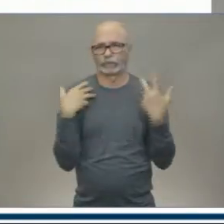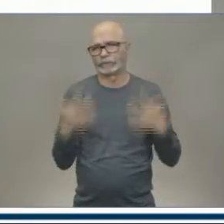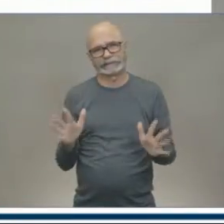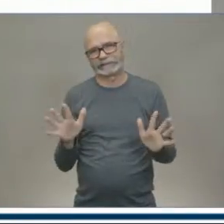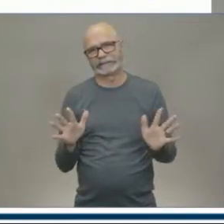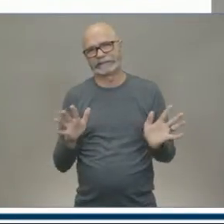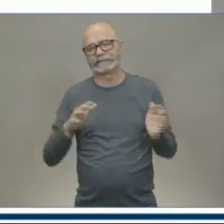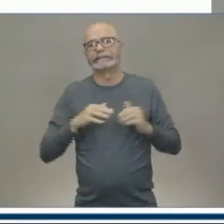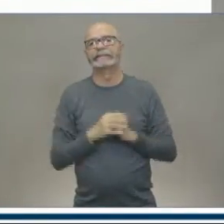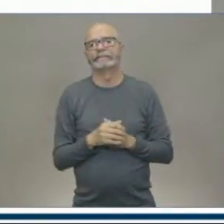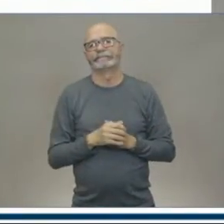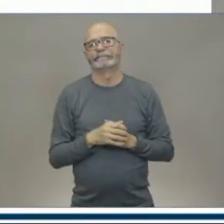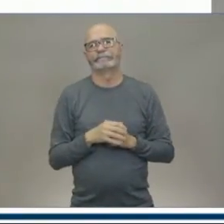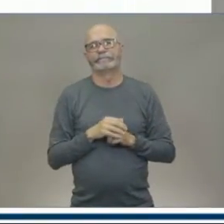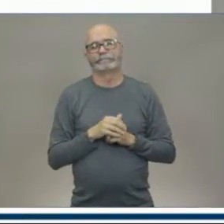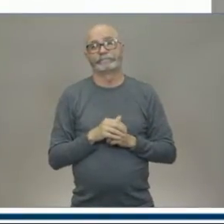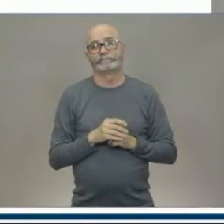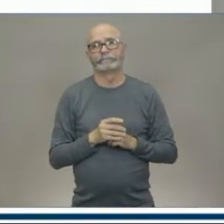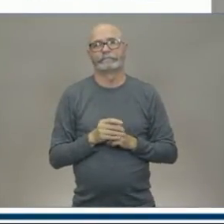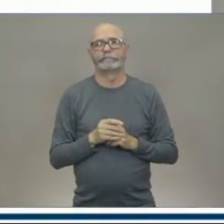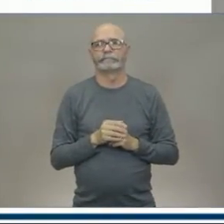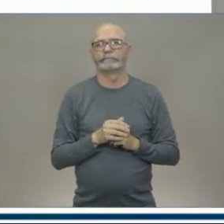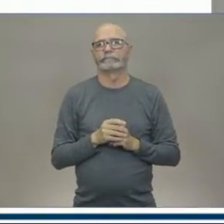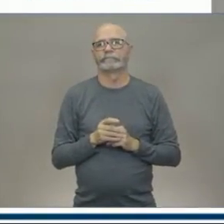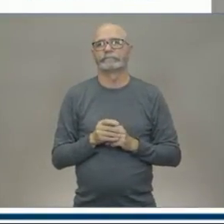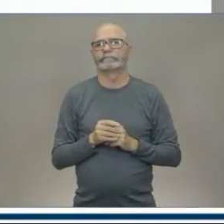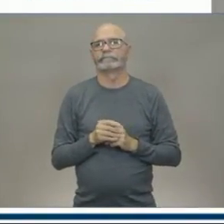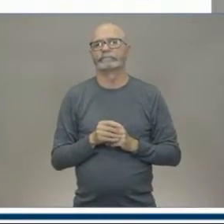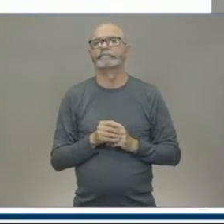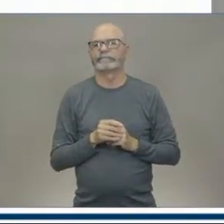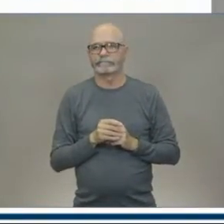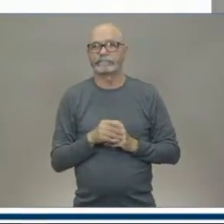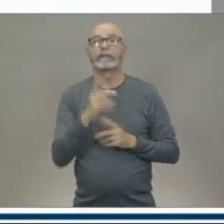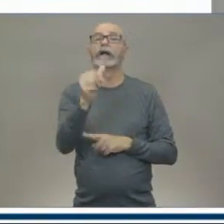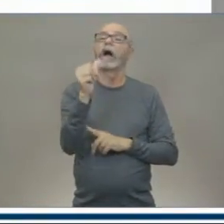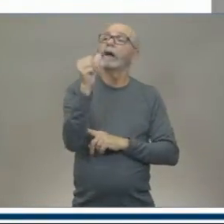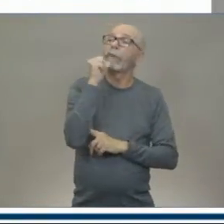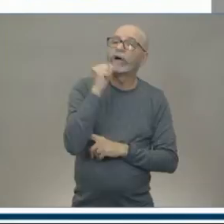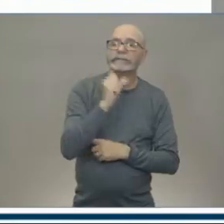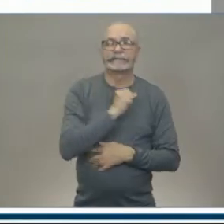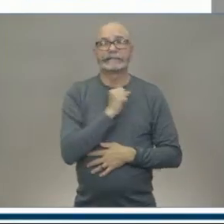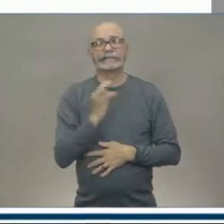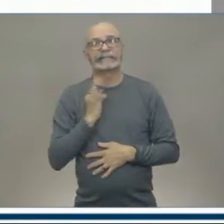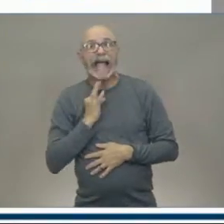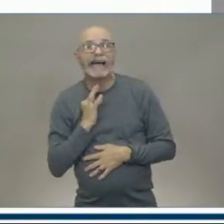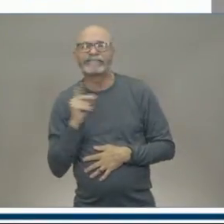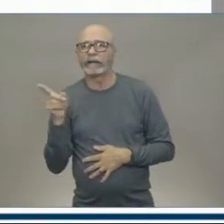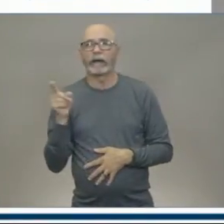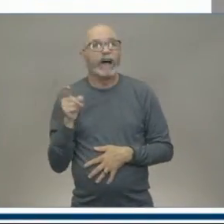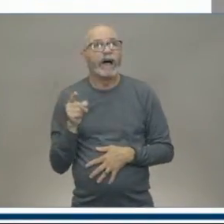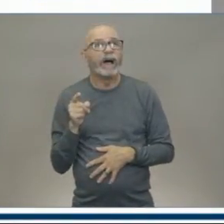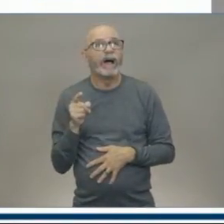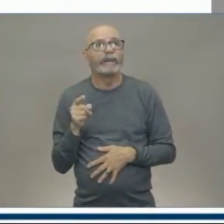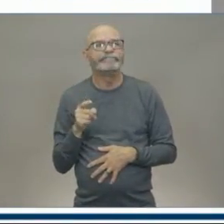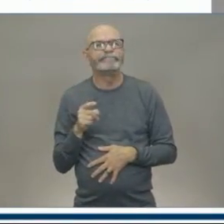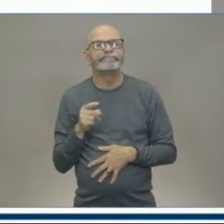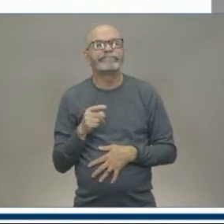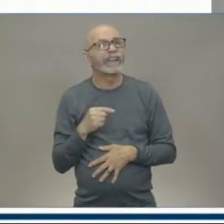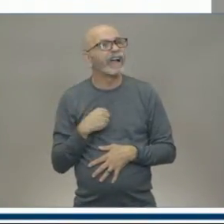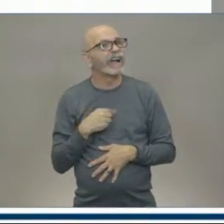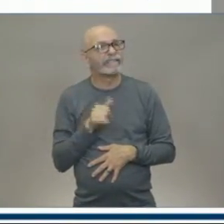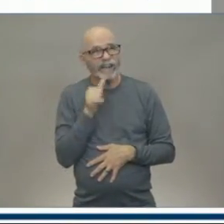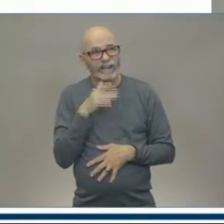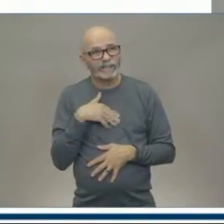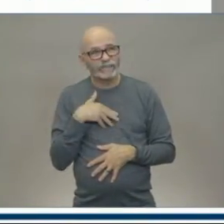In the meantime, as for any bar staff who are listening, that like every Nova Scotian, we're saying that if they become unwell, they should stay home or